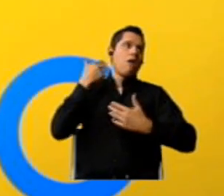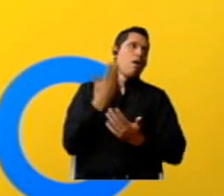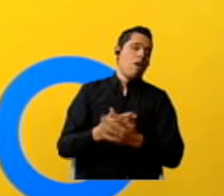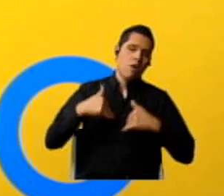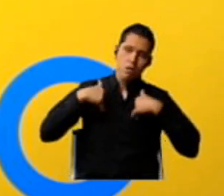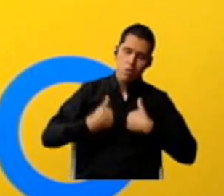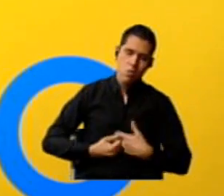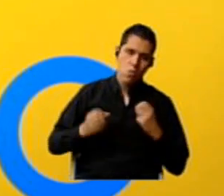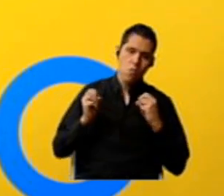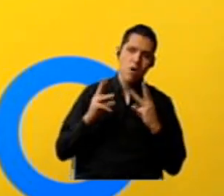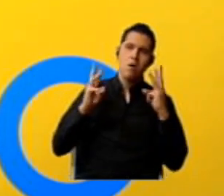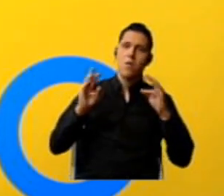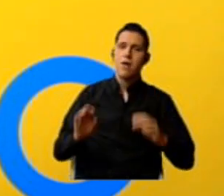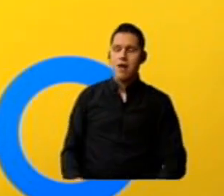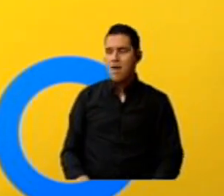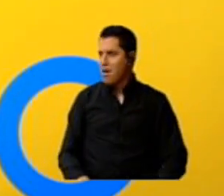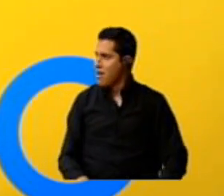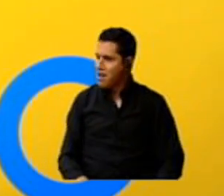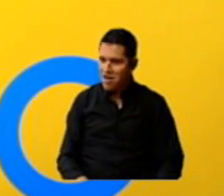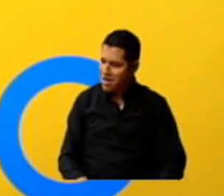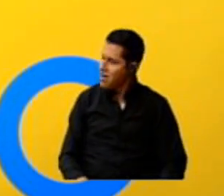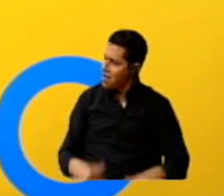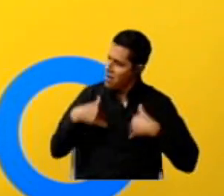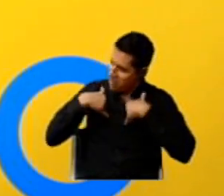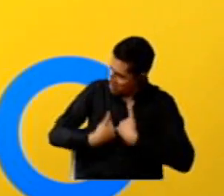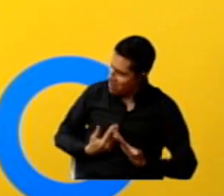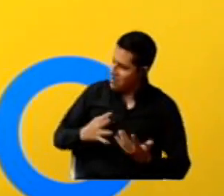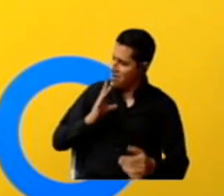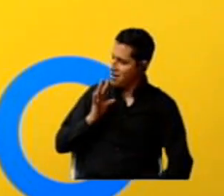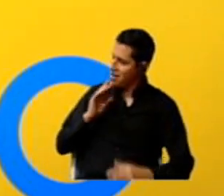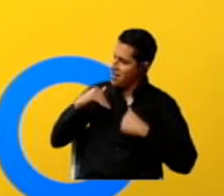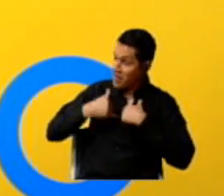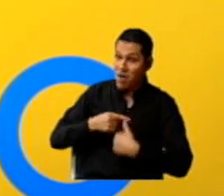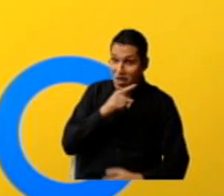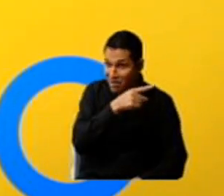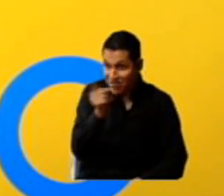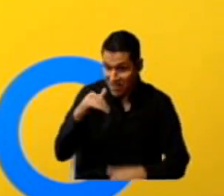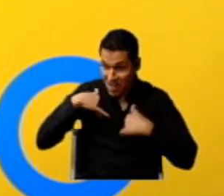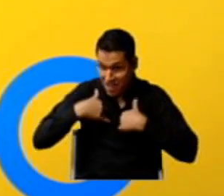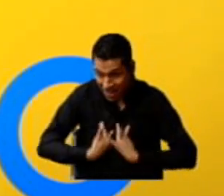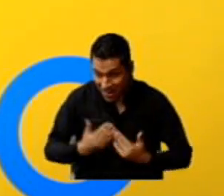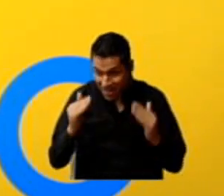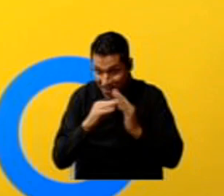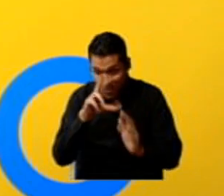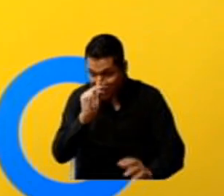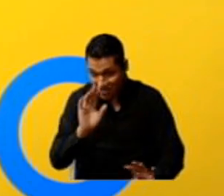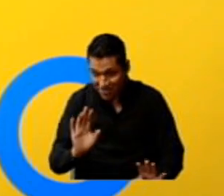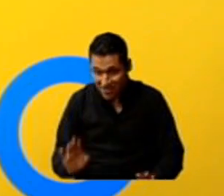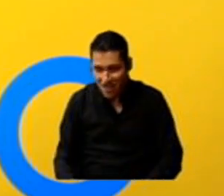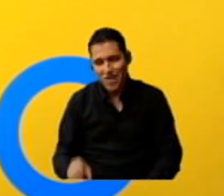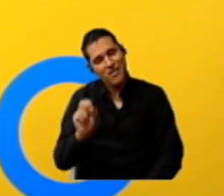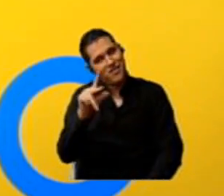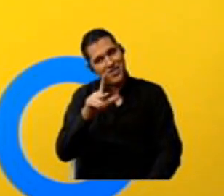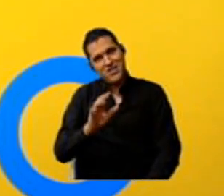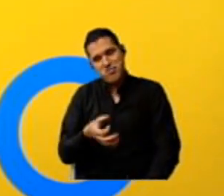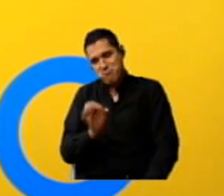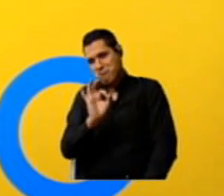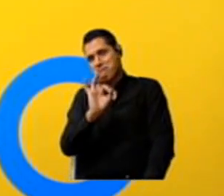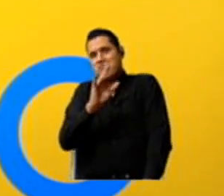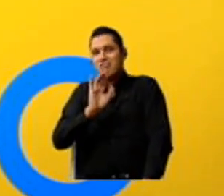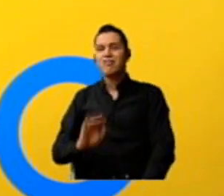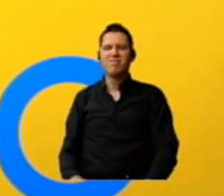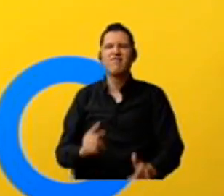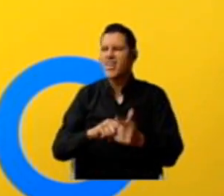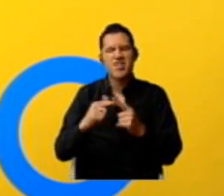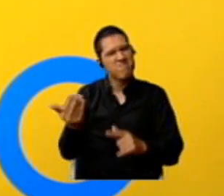Wow. I'm getting tired. Are you tired at home? No? Okay, so let's